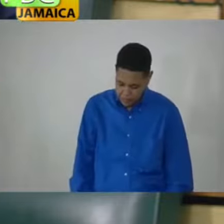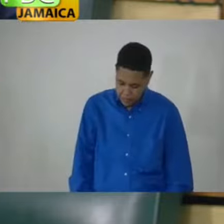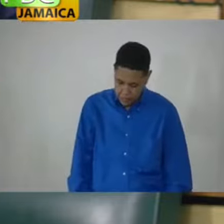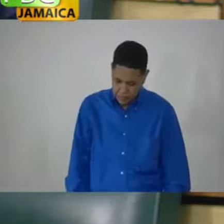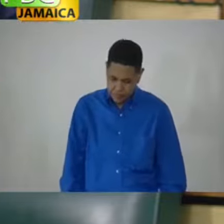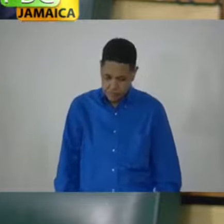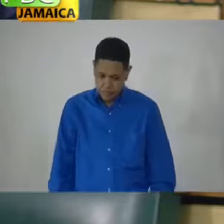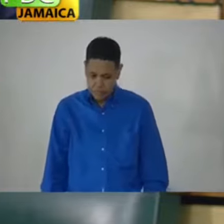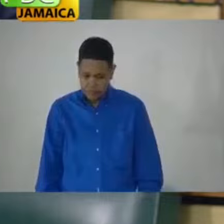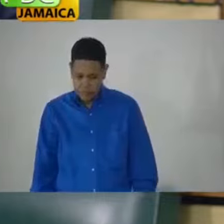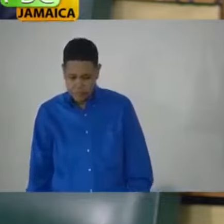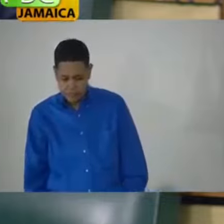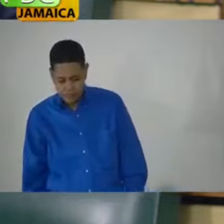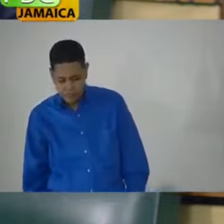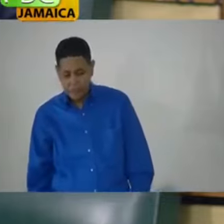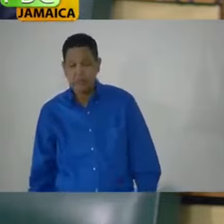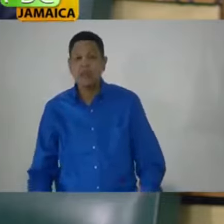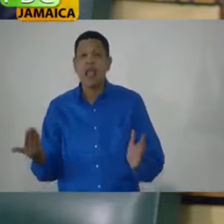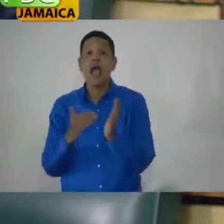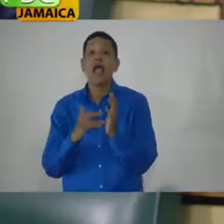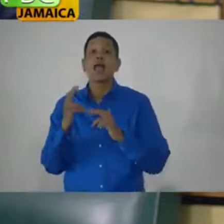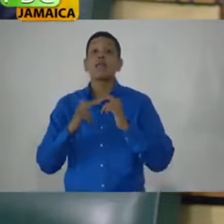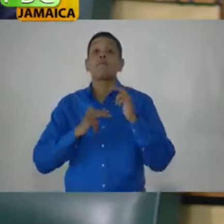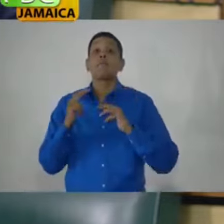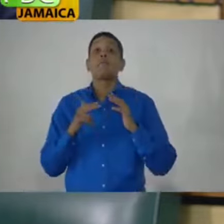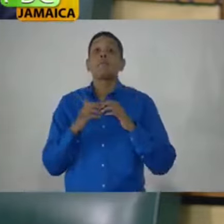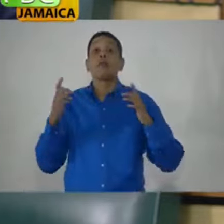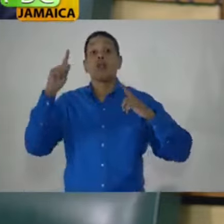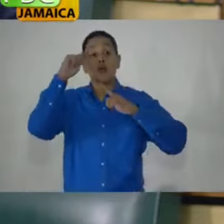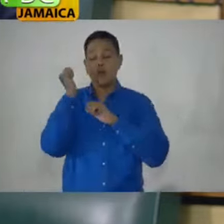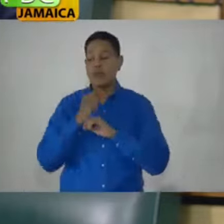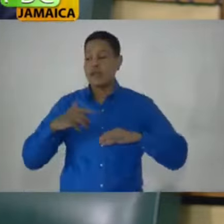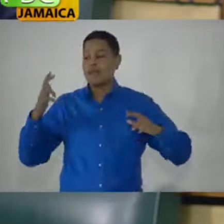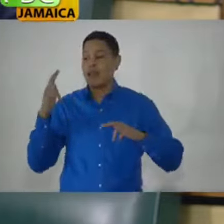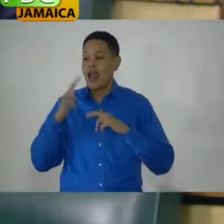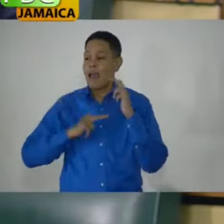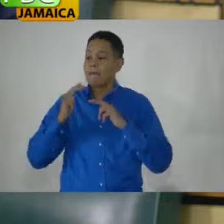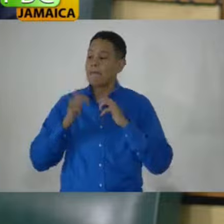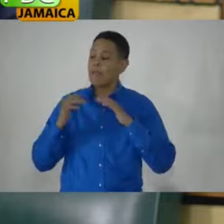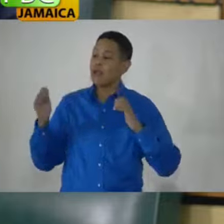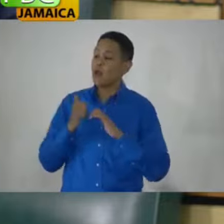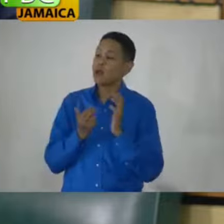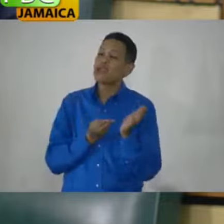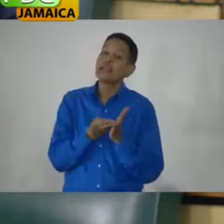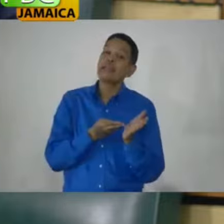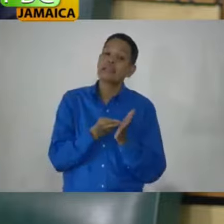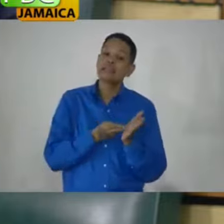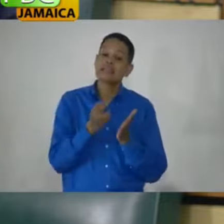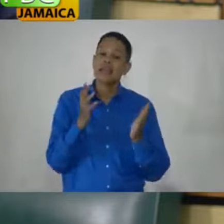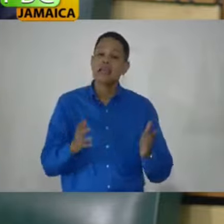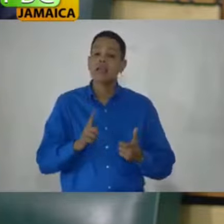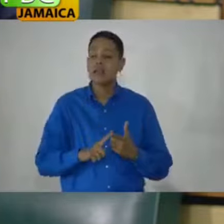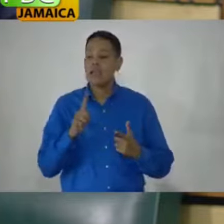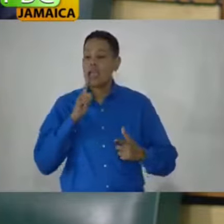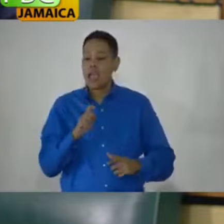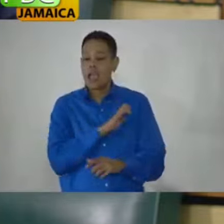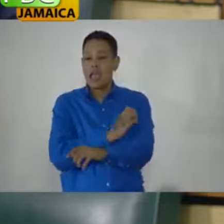again, we have a builder with vision, a builder with integrity and